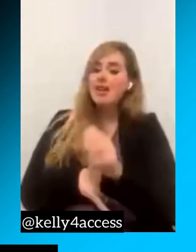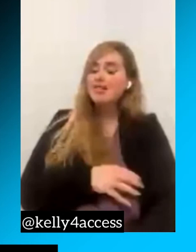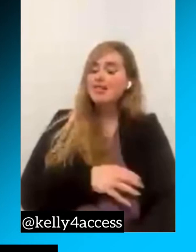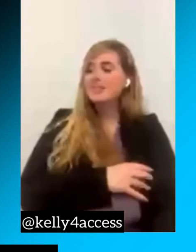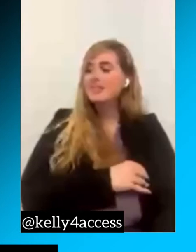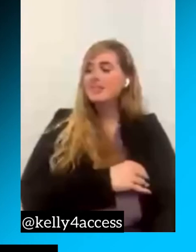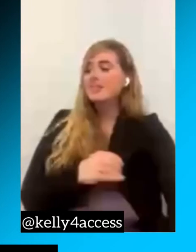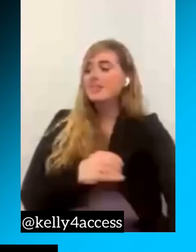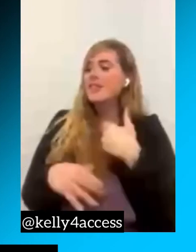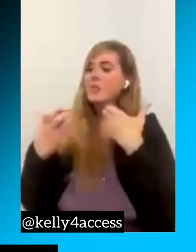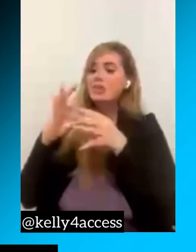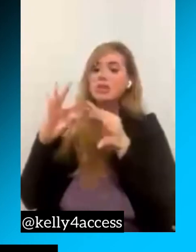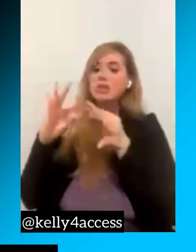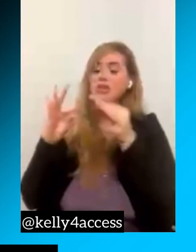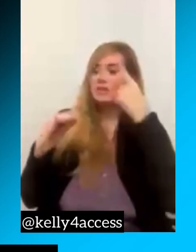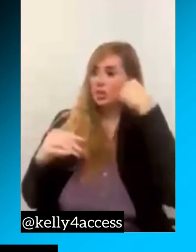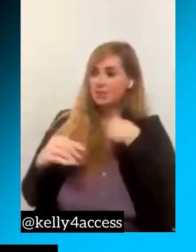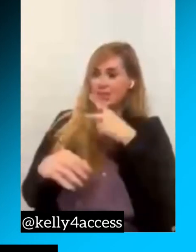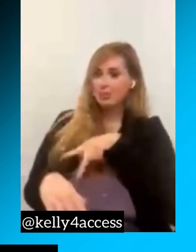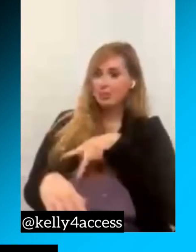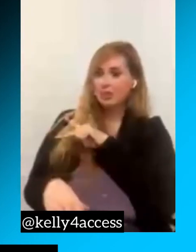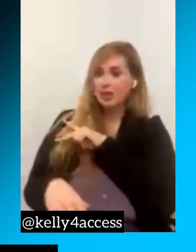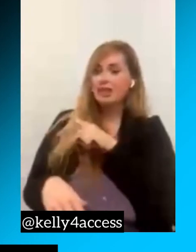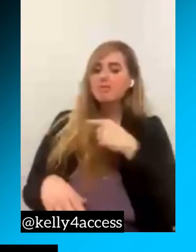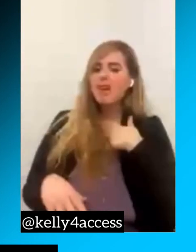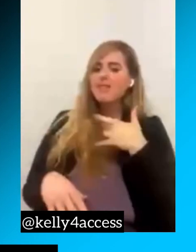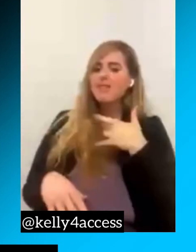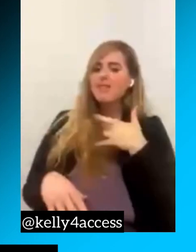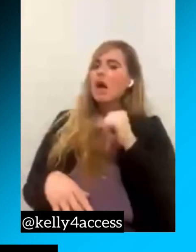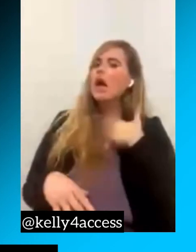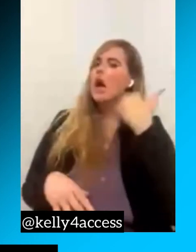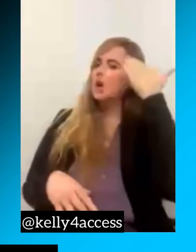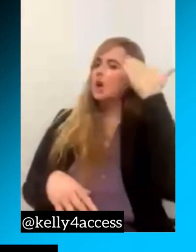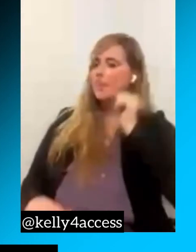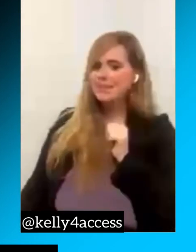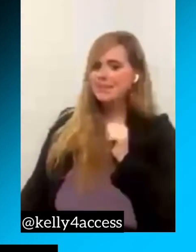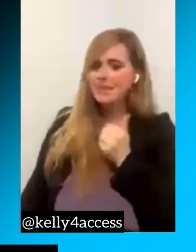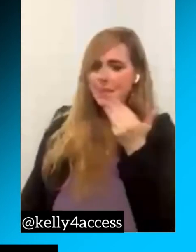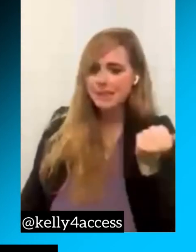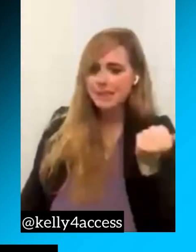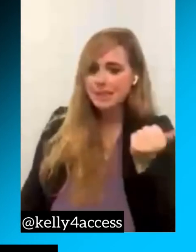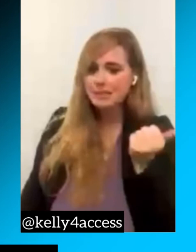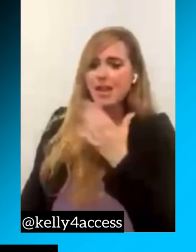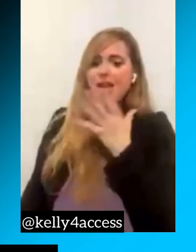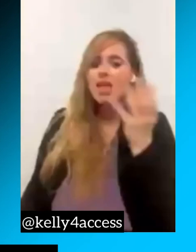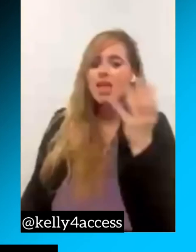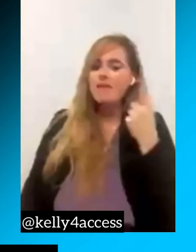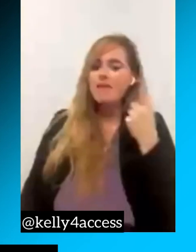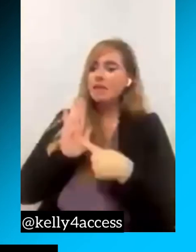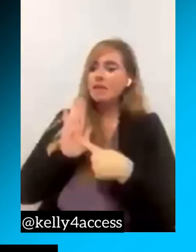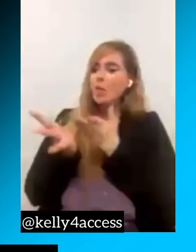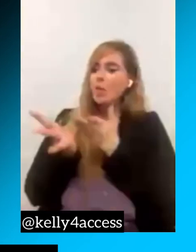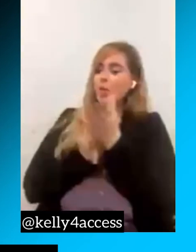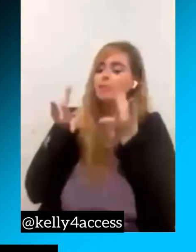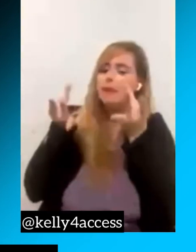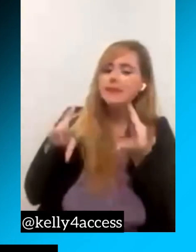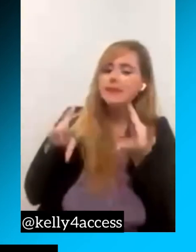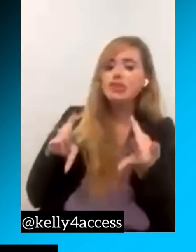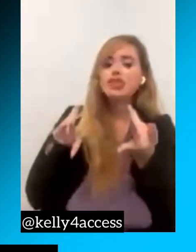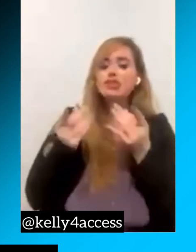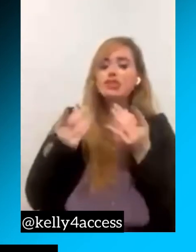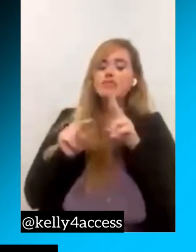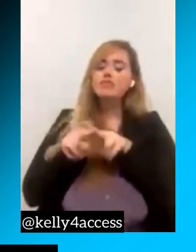just want to say that for me personally, I feel like I know myself best. And for example, through meditation and sitting still